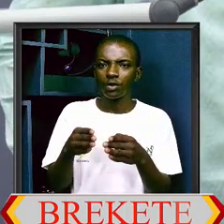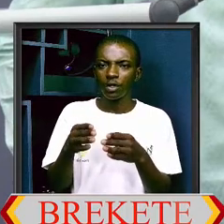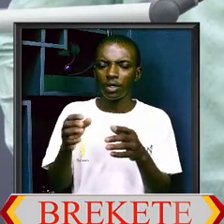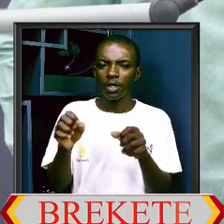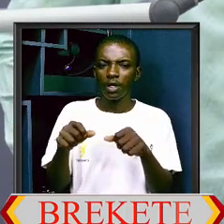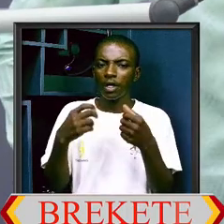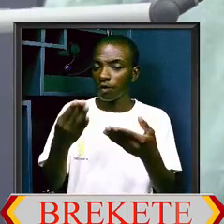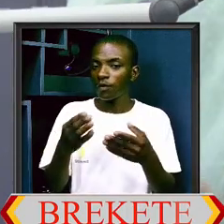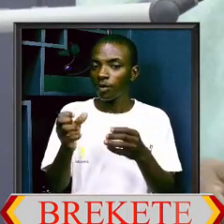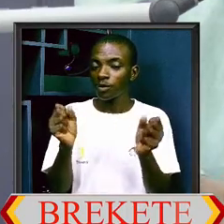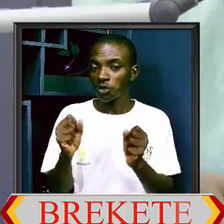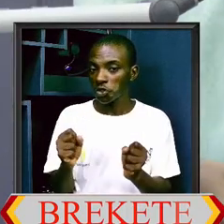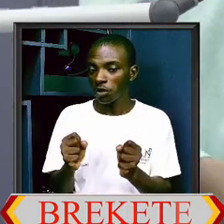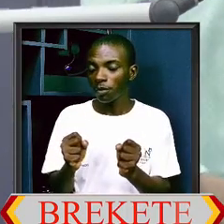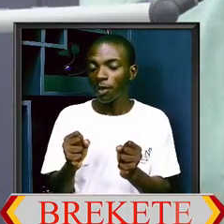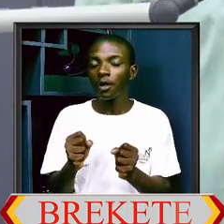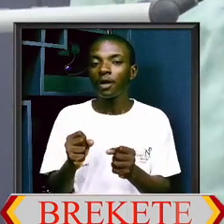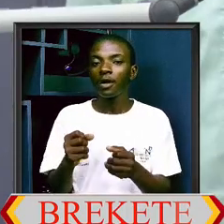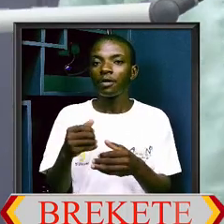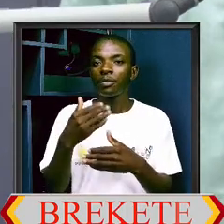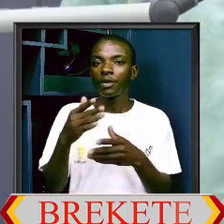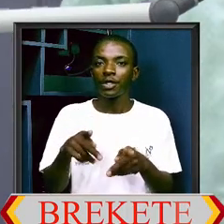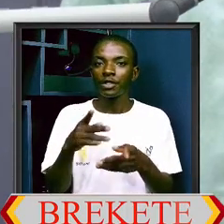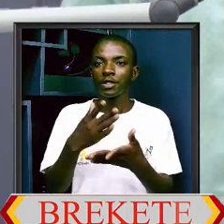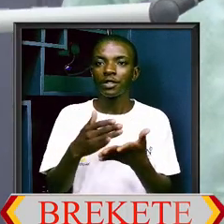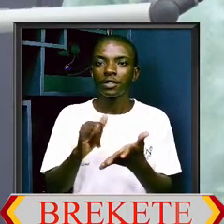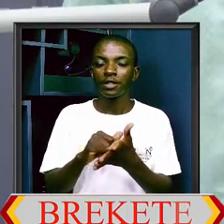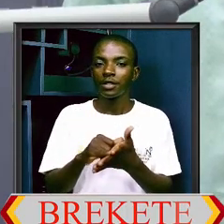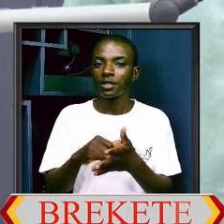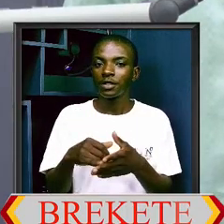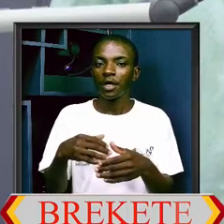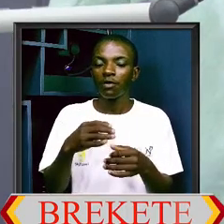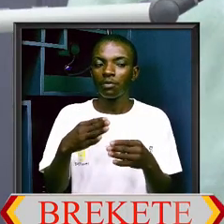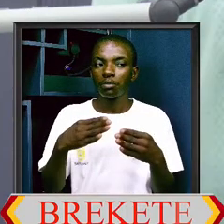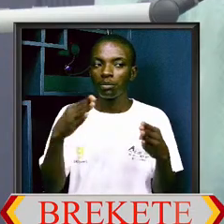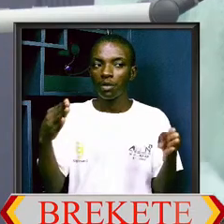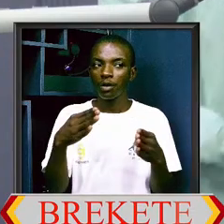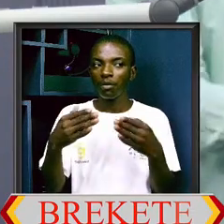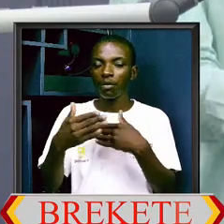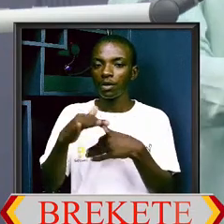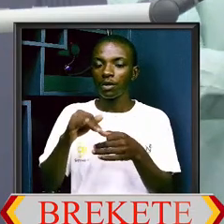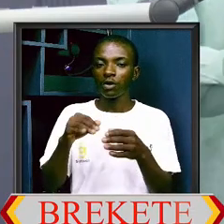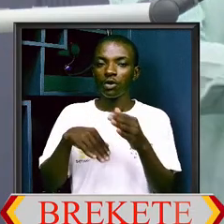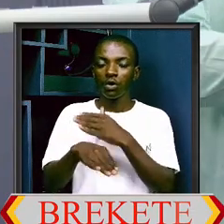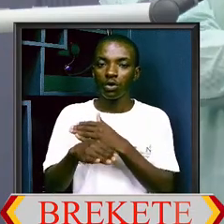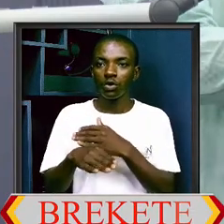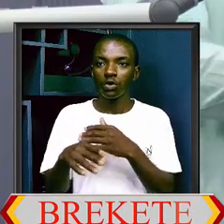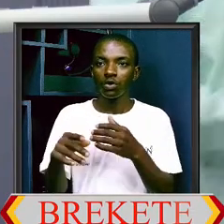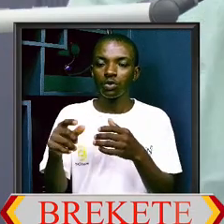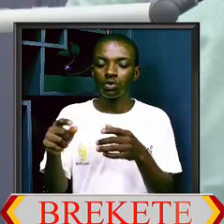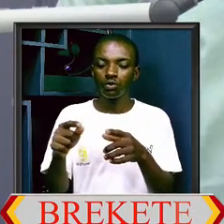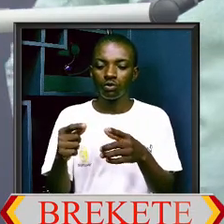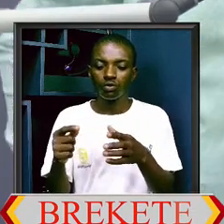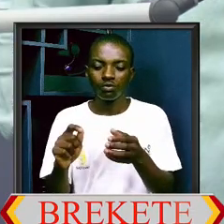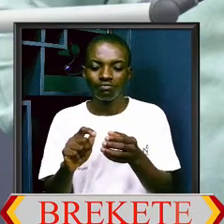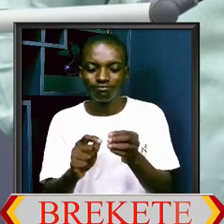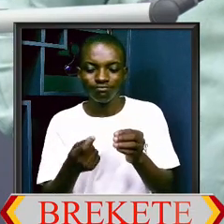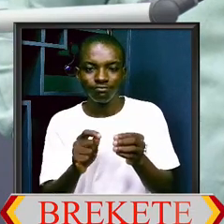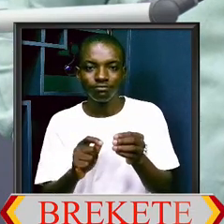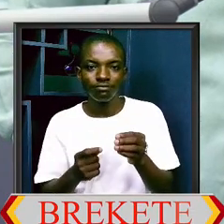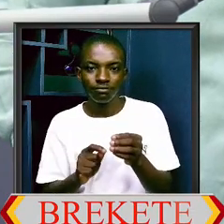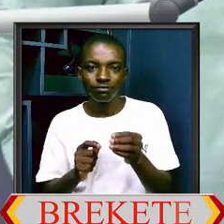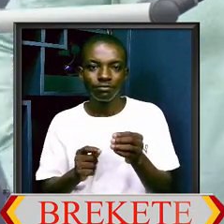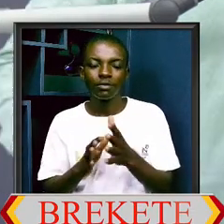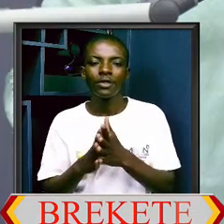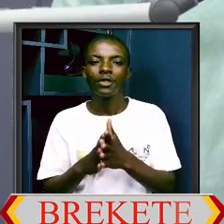and shape and if person get B bom bom you do you know enter you go come out they go lose lose lose you